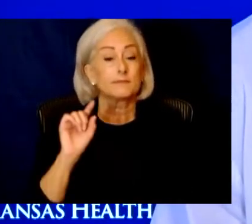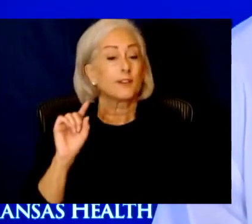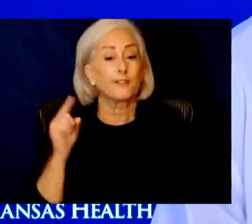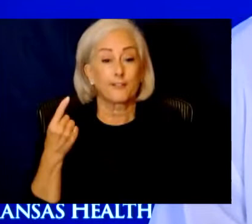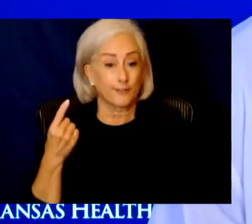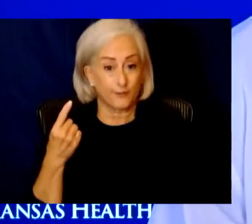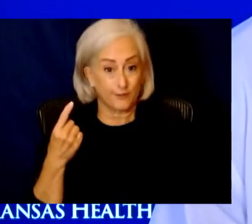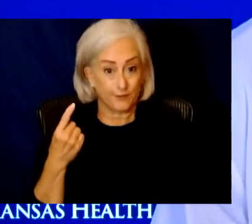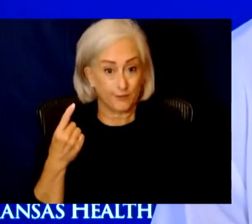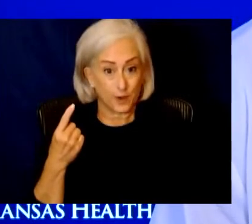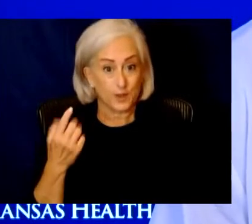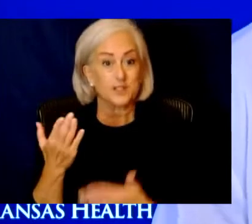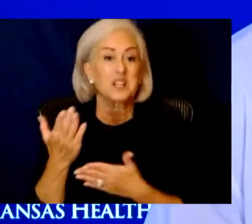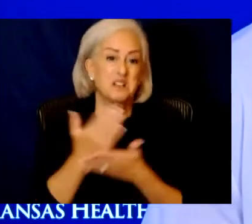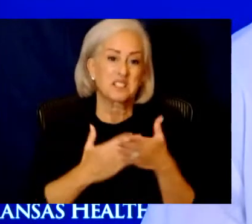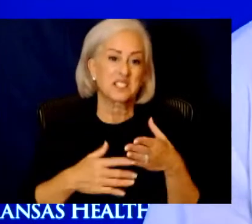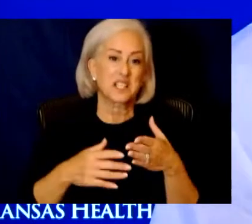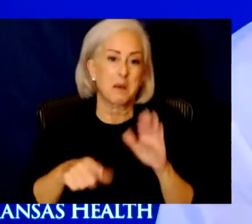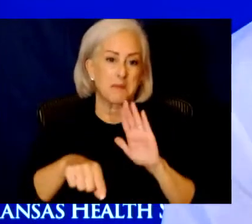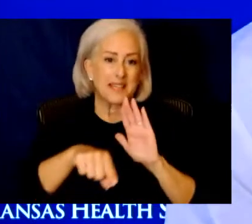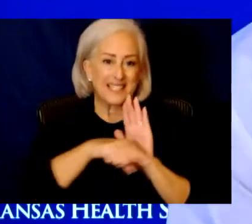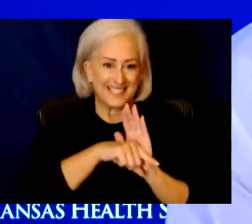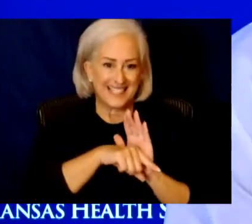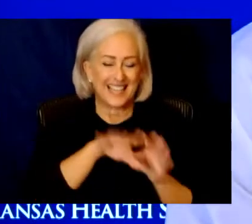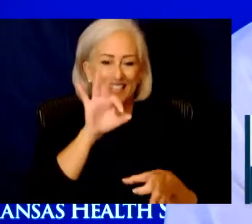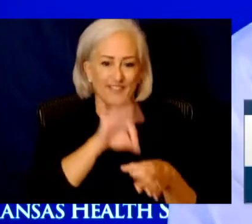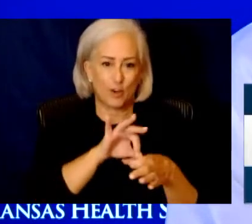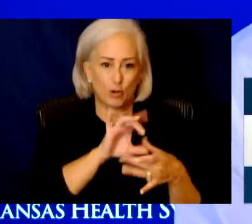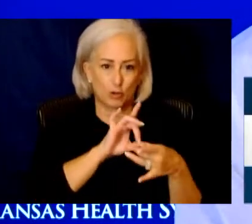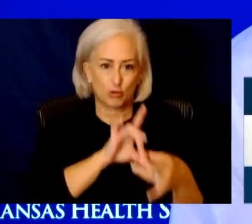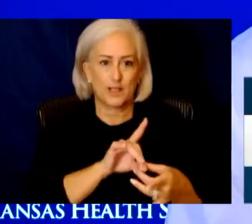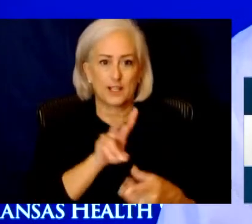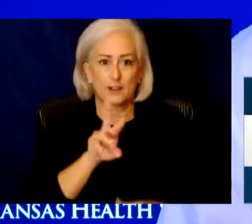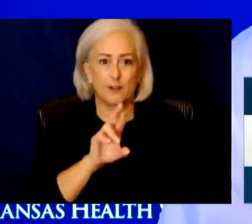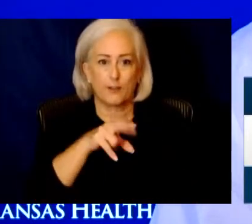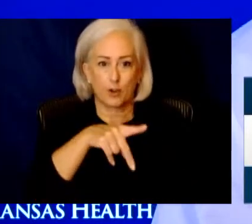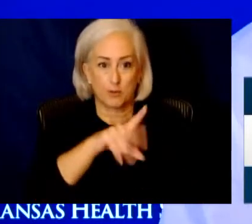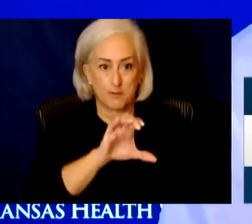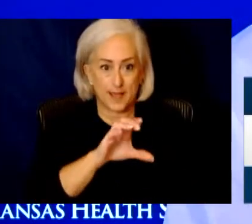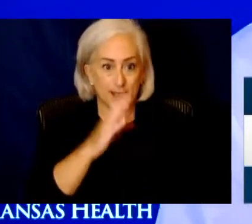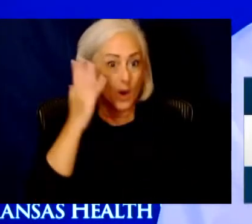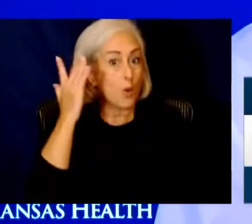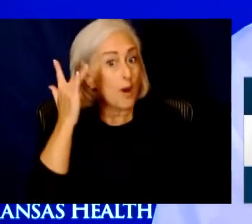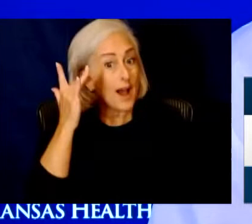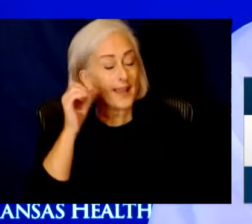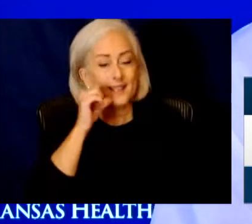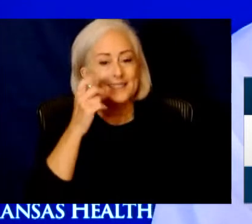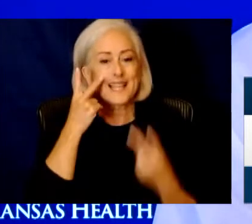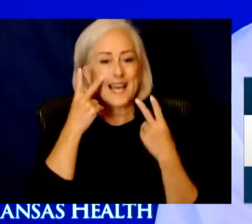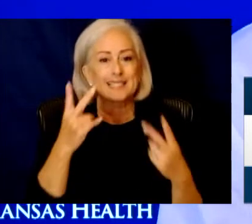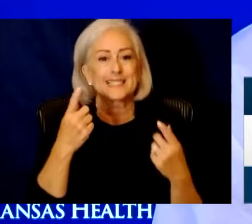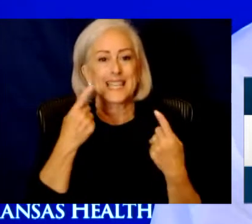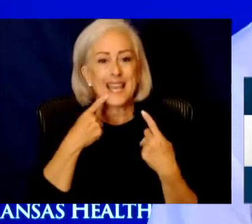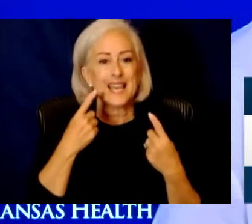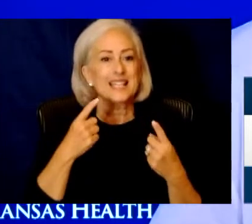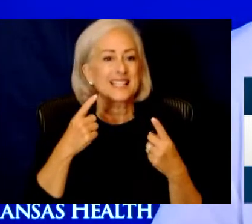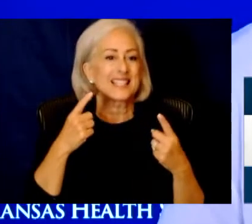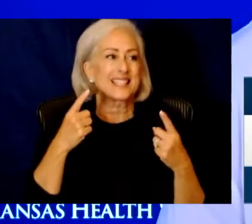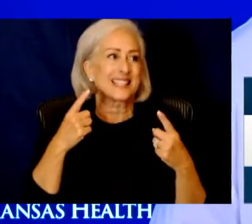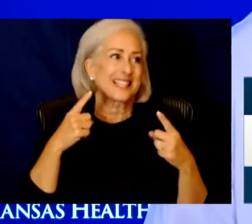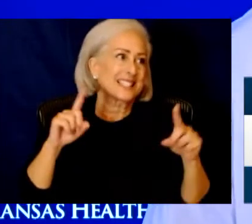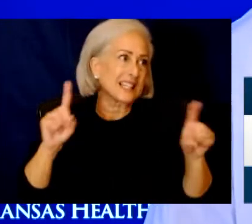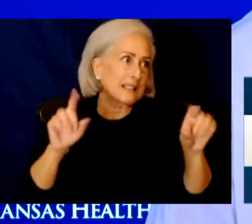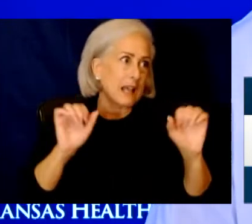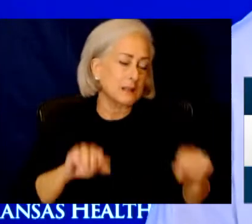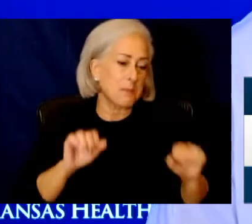votes or negative votes on VRBPAC, but those reasons were because they didn't see the efficacy in adding that second spike. We know this ancestral spike